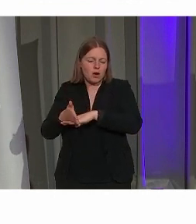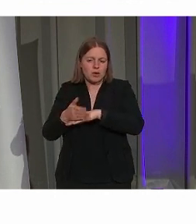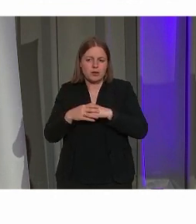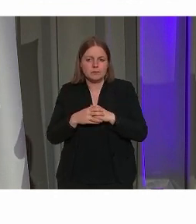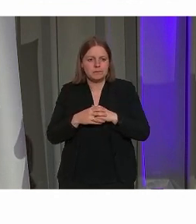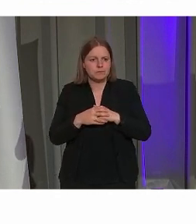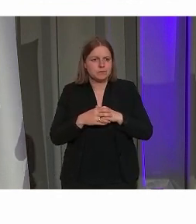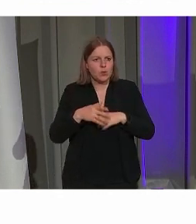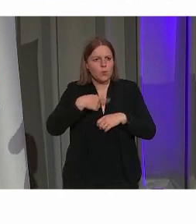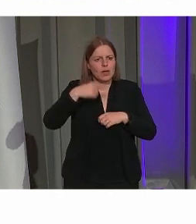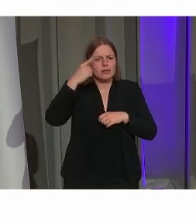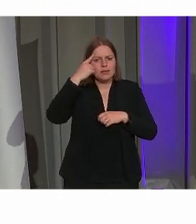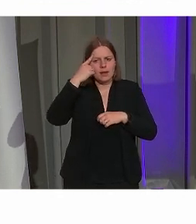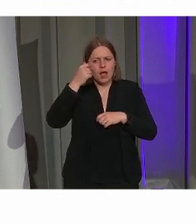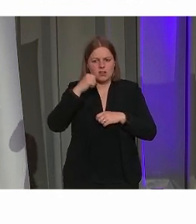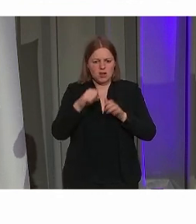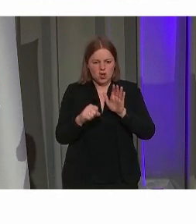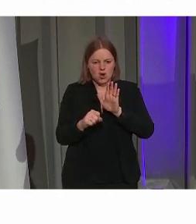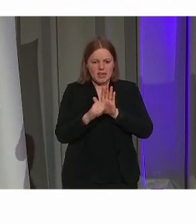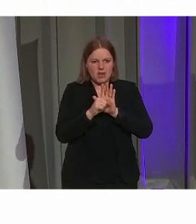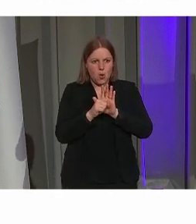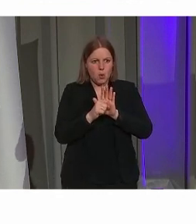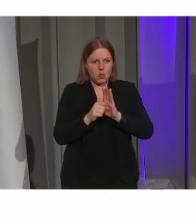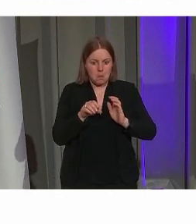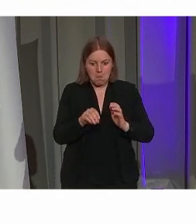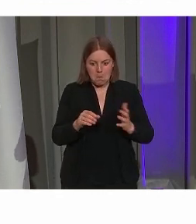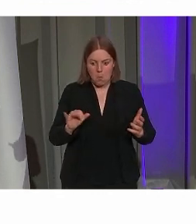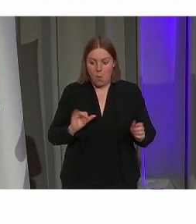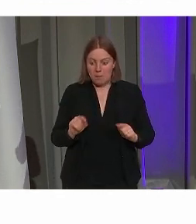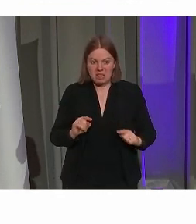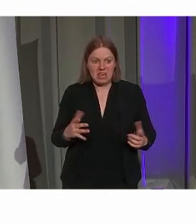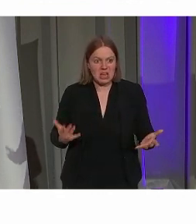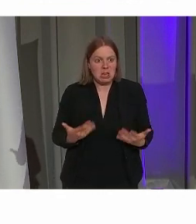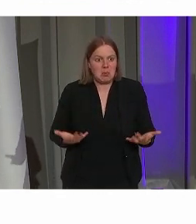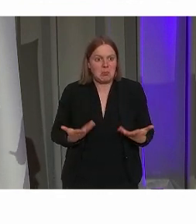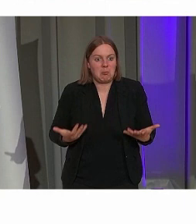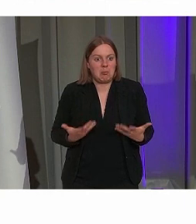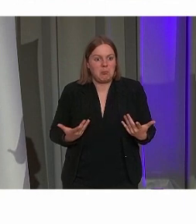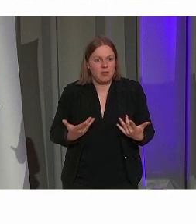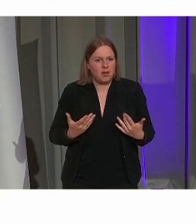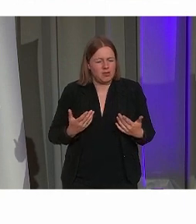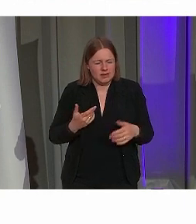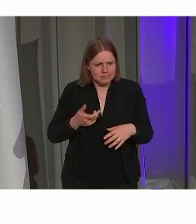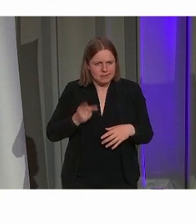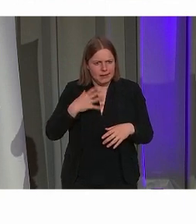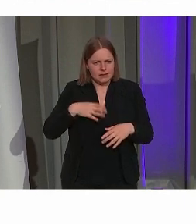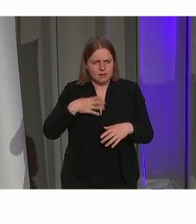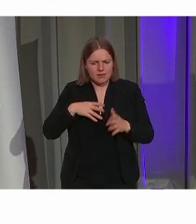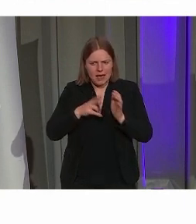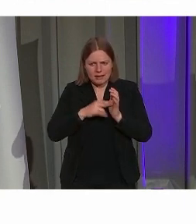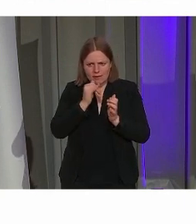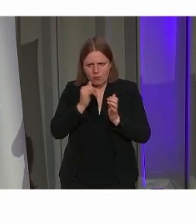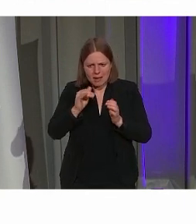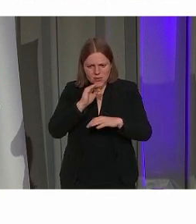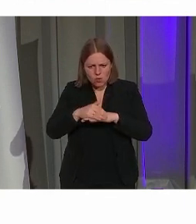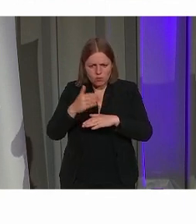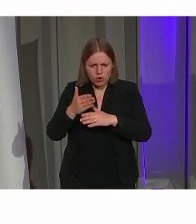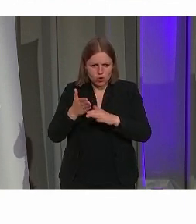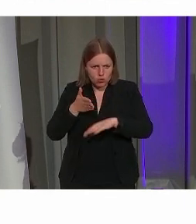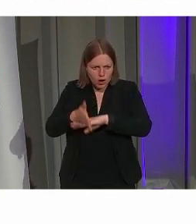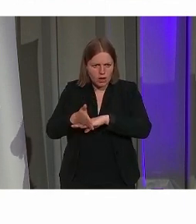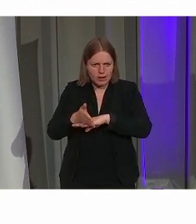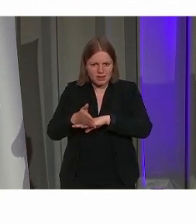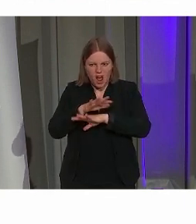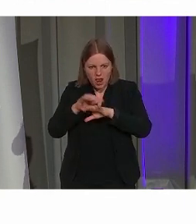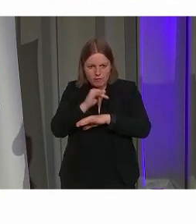of accessibility on a page, because just an icon, it doesn't say that much. It's more interesting